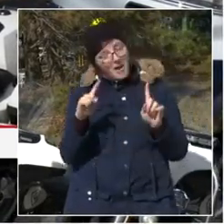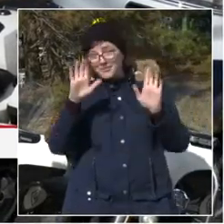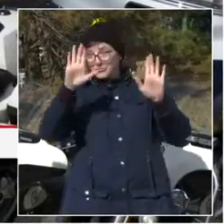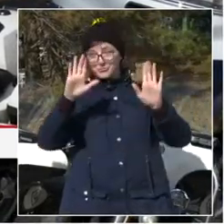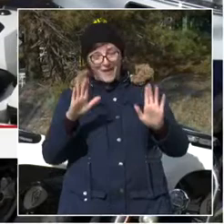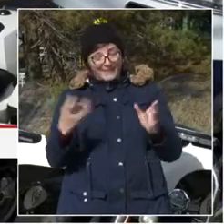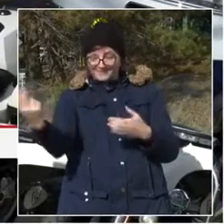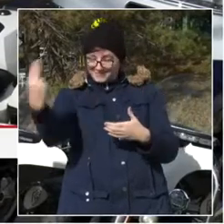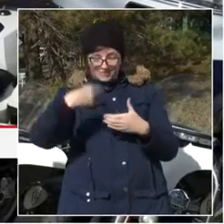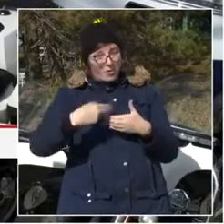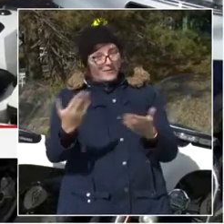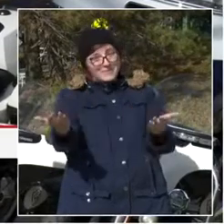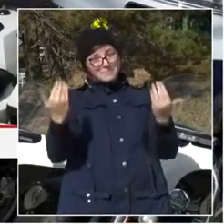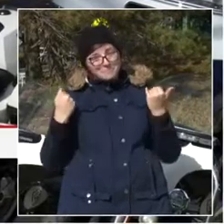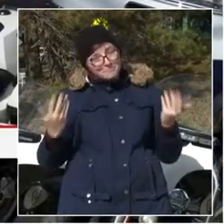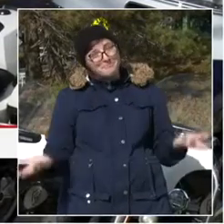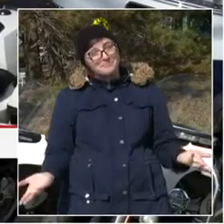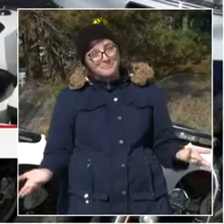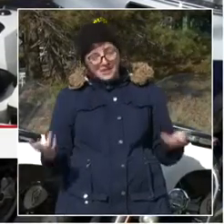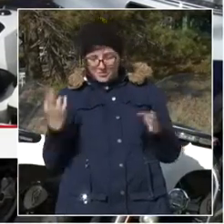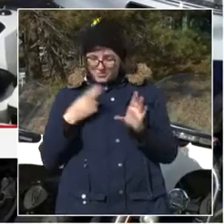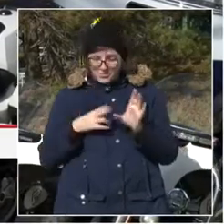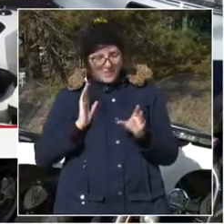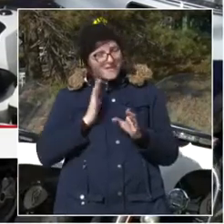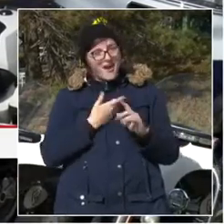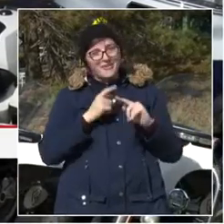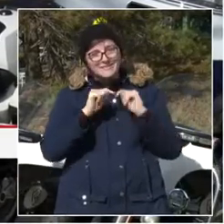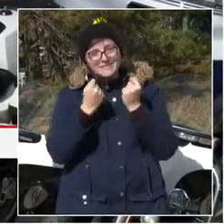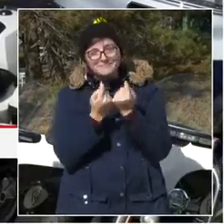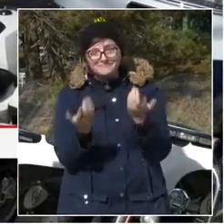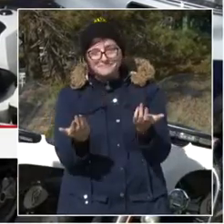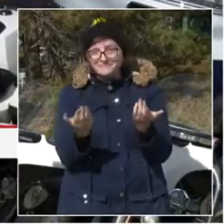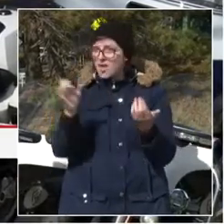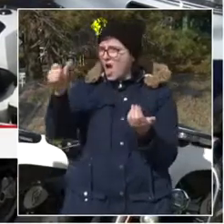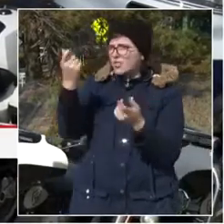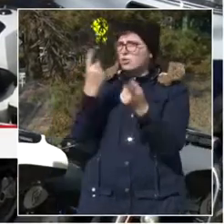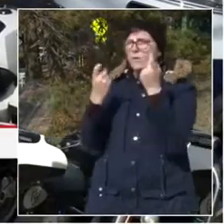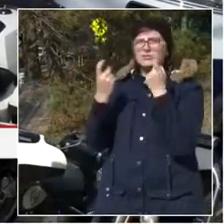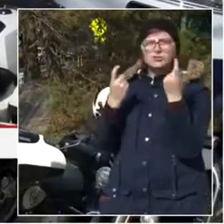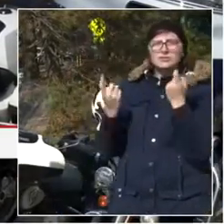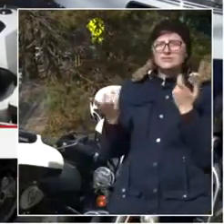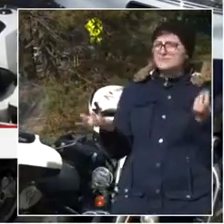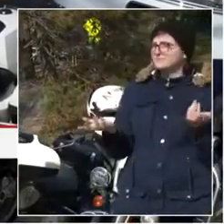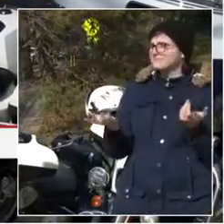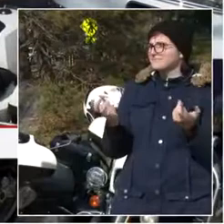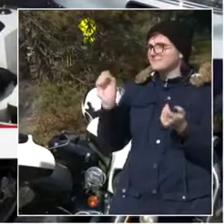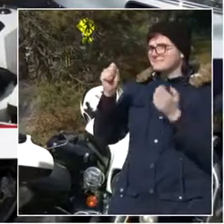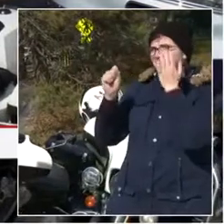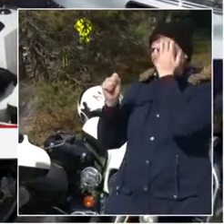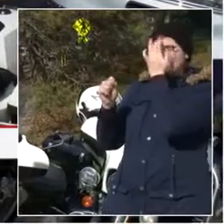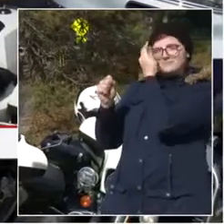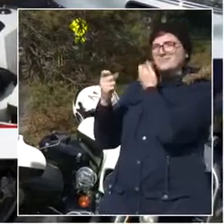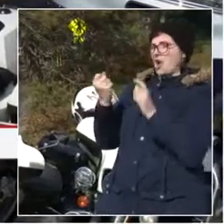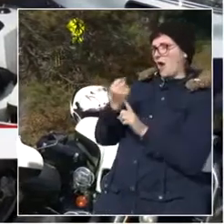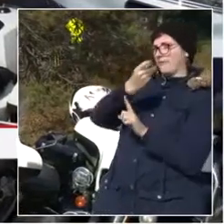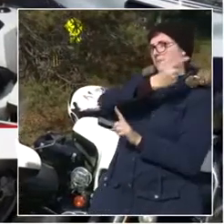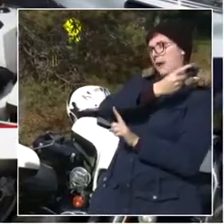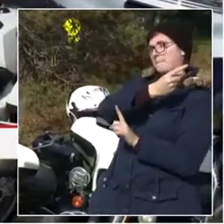Join us, join DC government, join our team. Any other questions? Yes. Off topic.